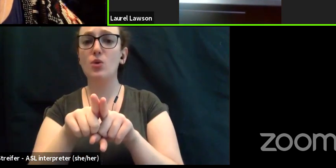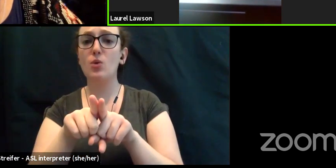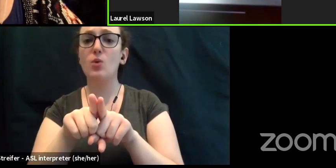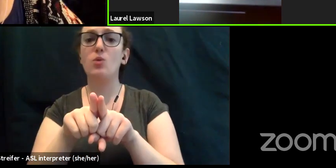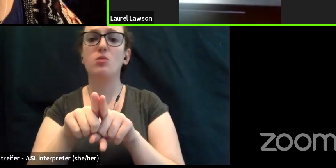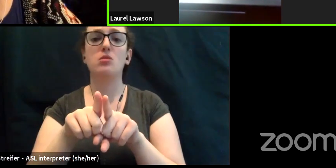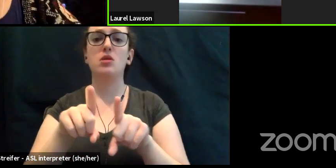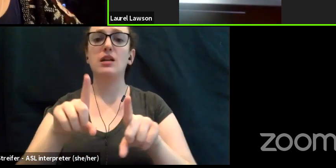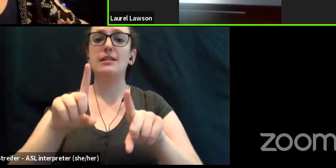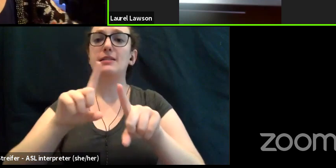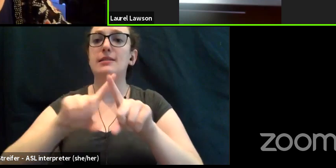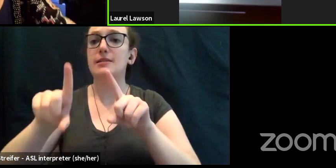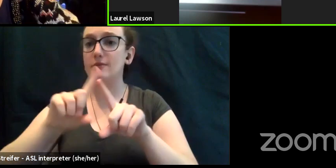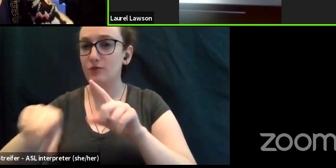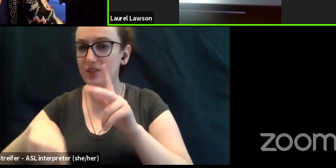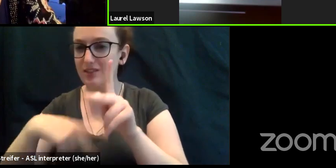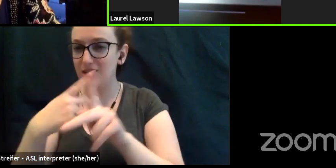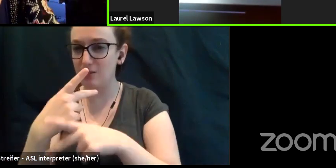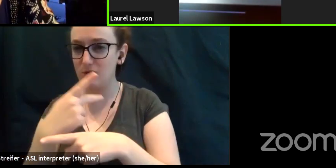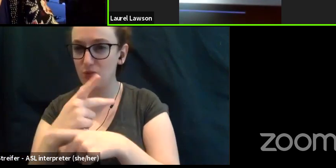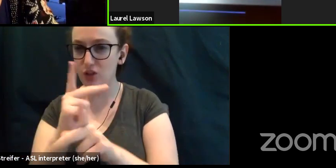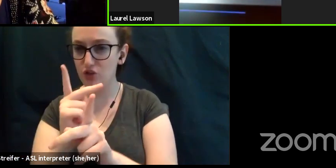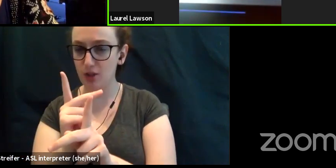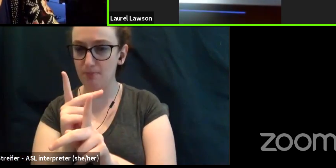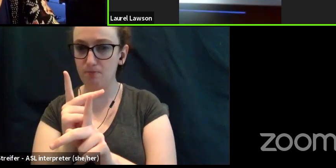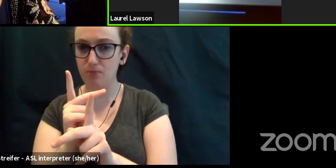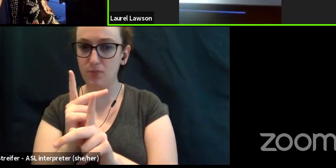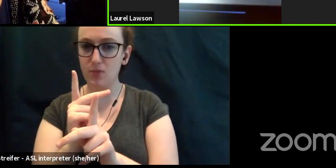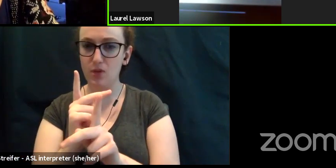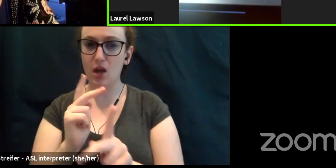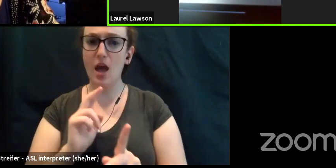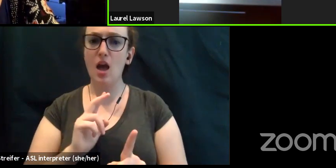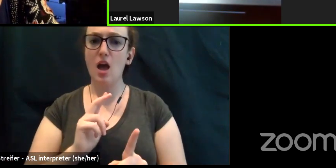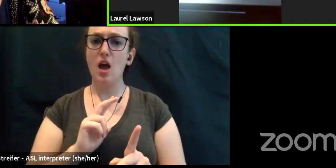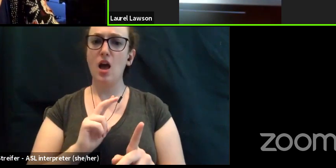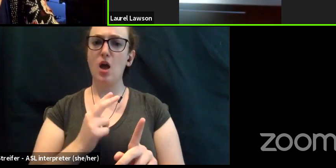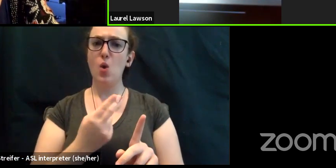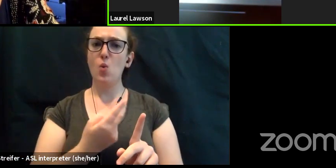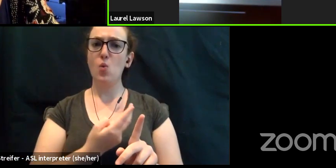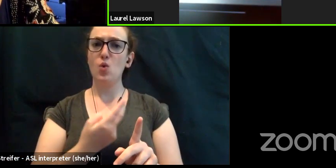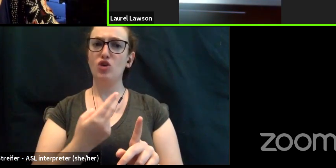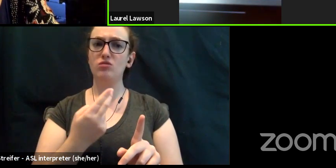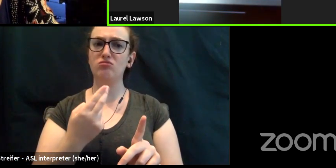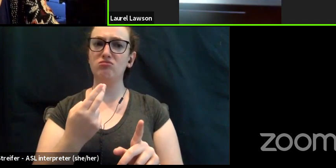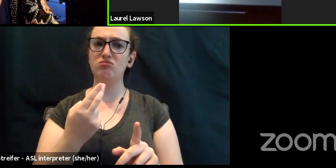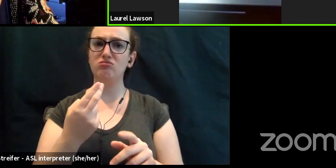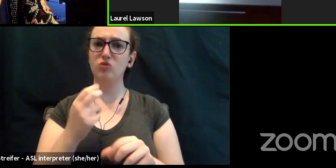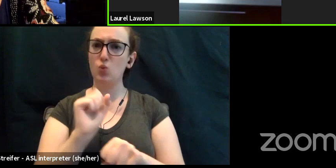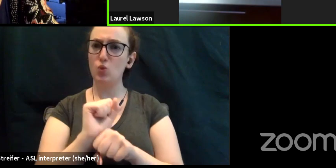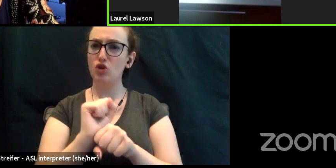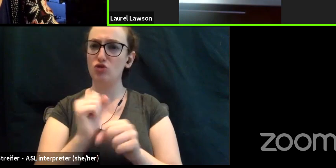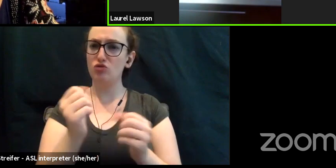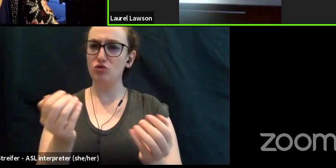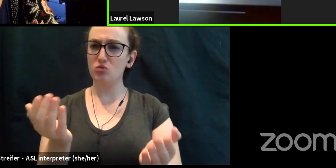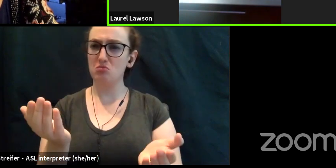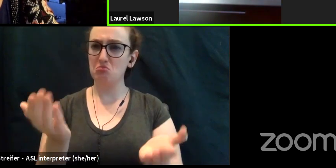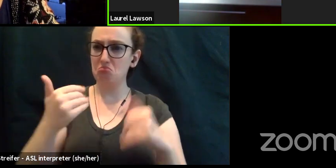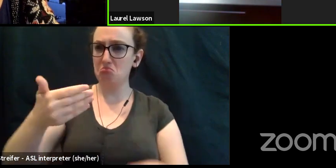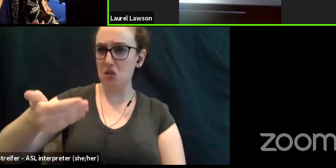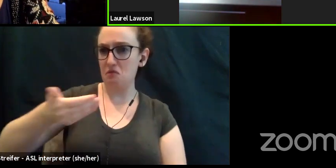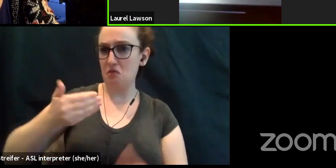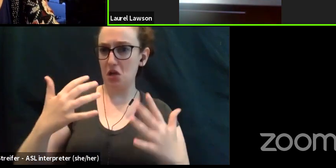multi-channel production. Mm-hmm. I don't think our practices around bringing in audiences are terribly different